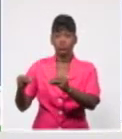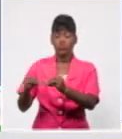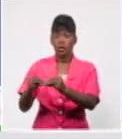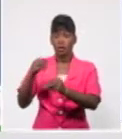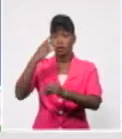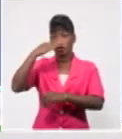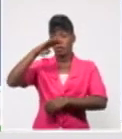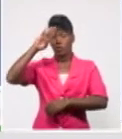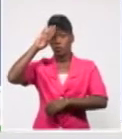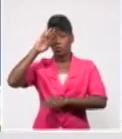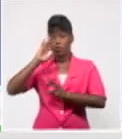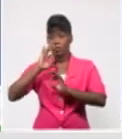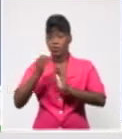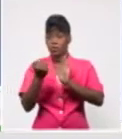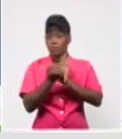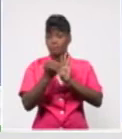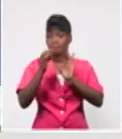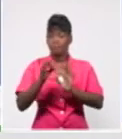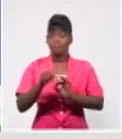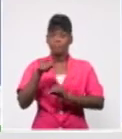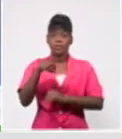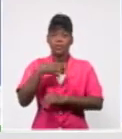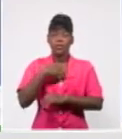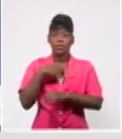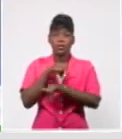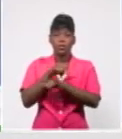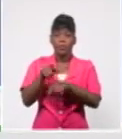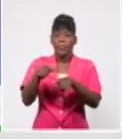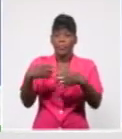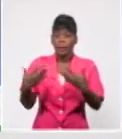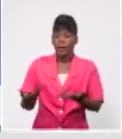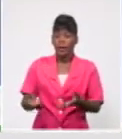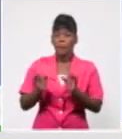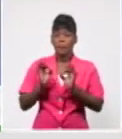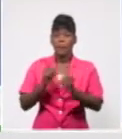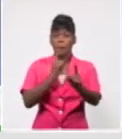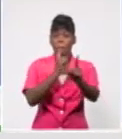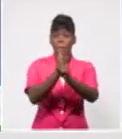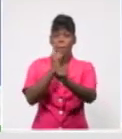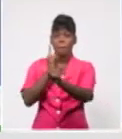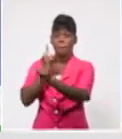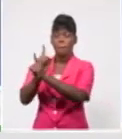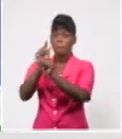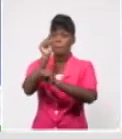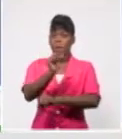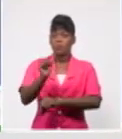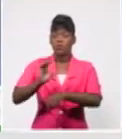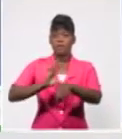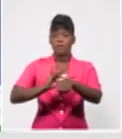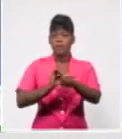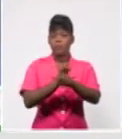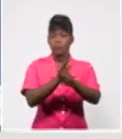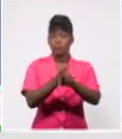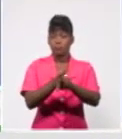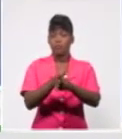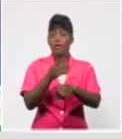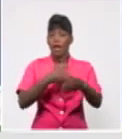of 2,469 people, the 58.5% of all confirmed cases up to